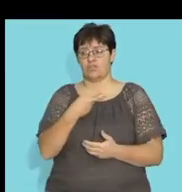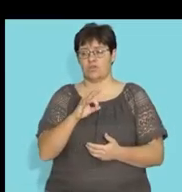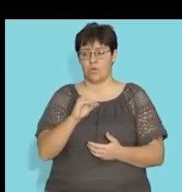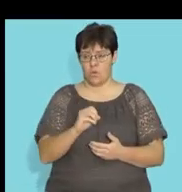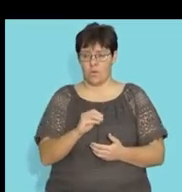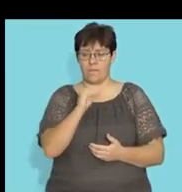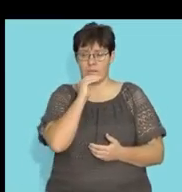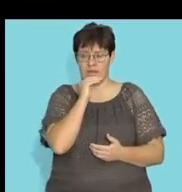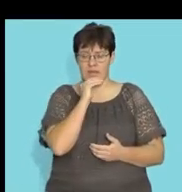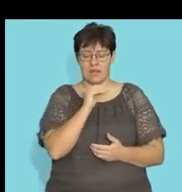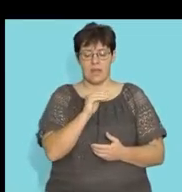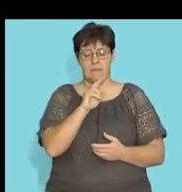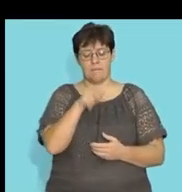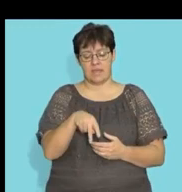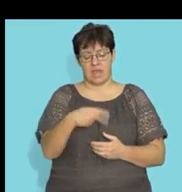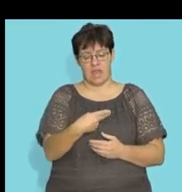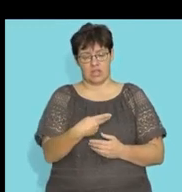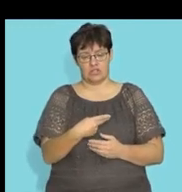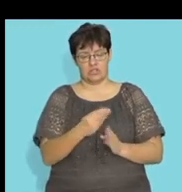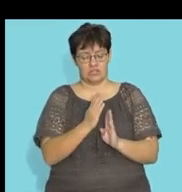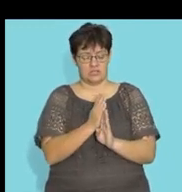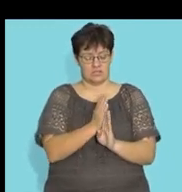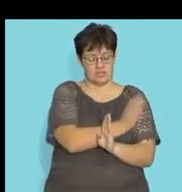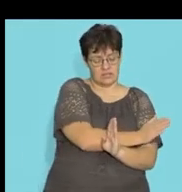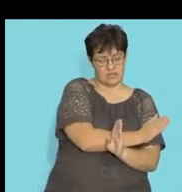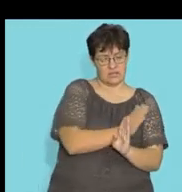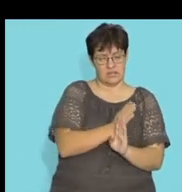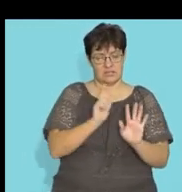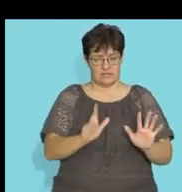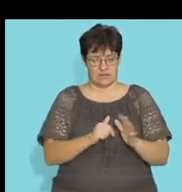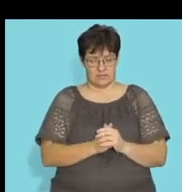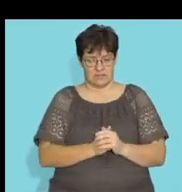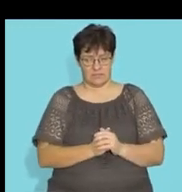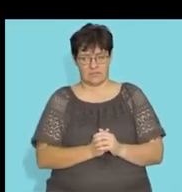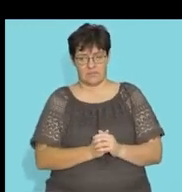hydronium ions, it means that the pH will be less than 7.